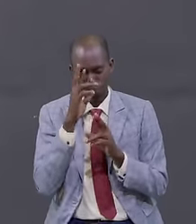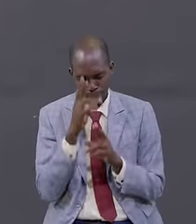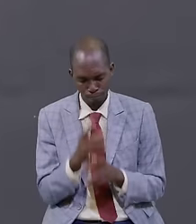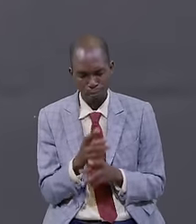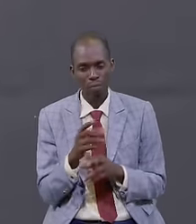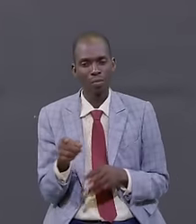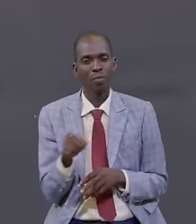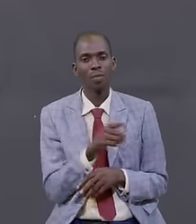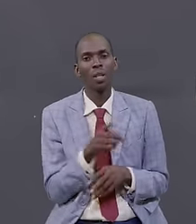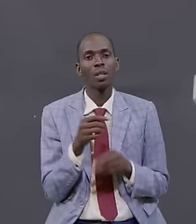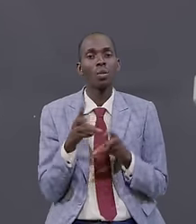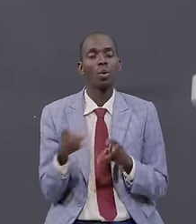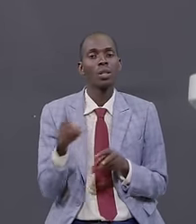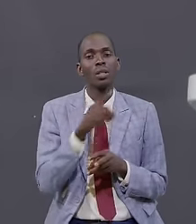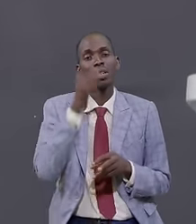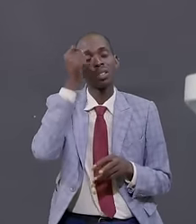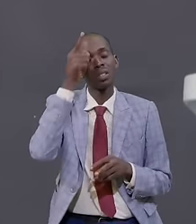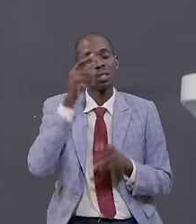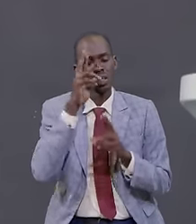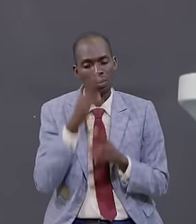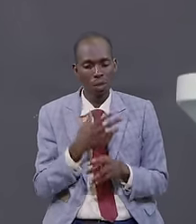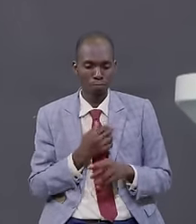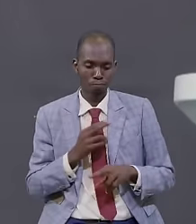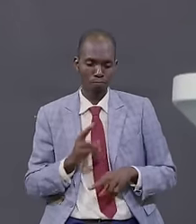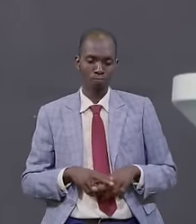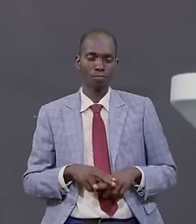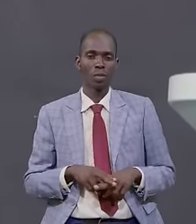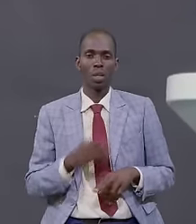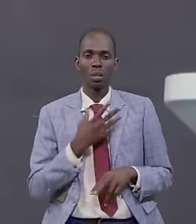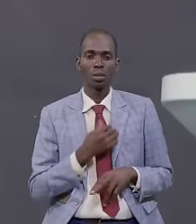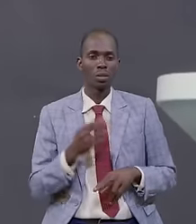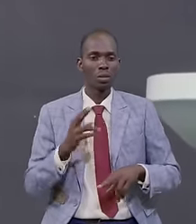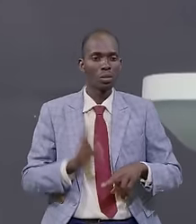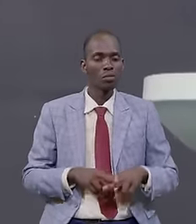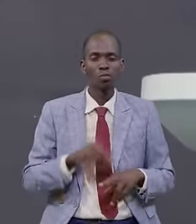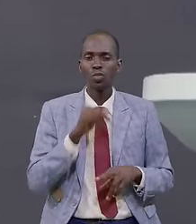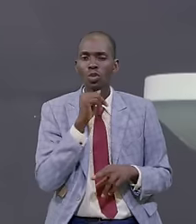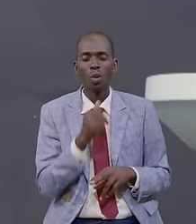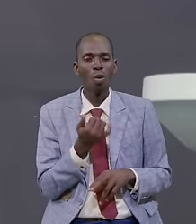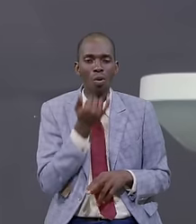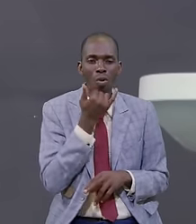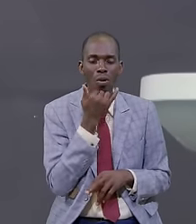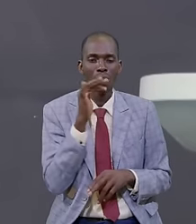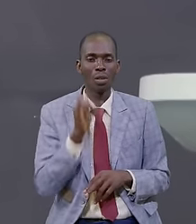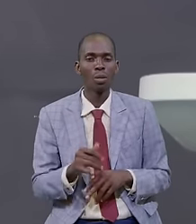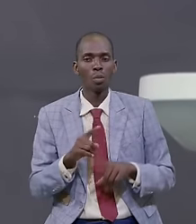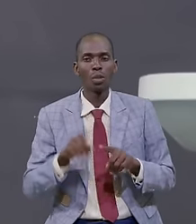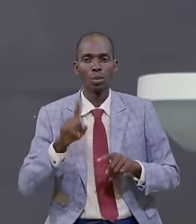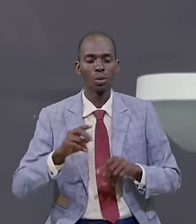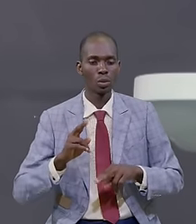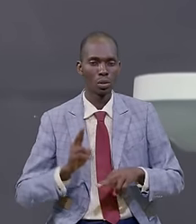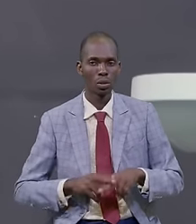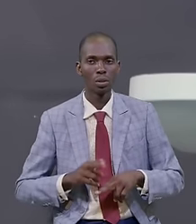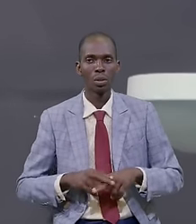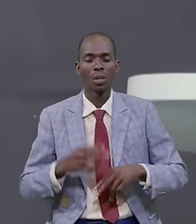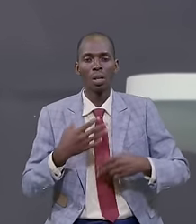understand respect, and you sit down, and you sit down not sloppy, you sit down with your shoulders squared and